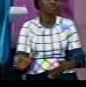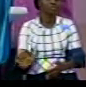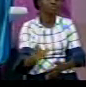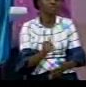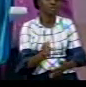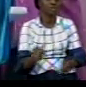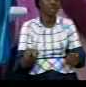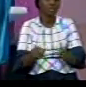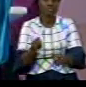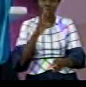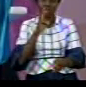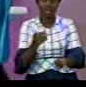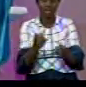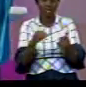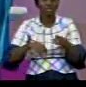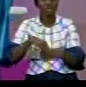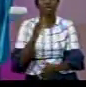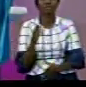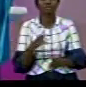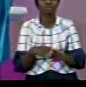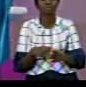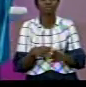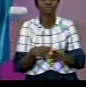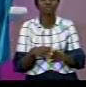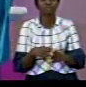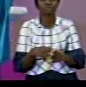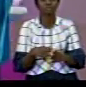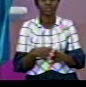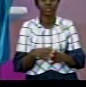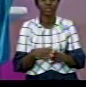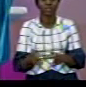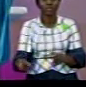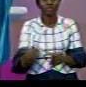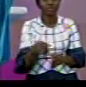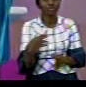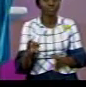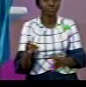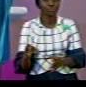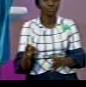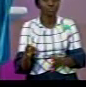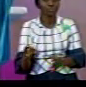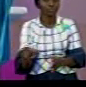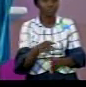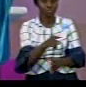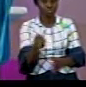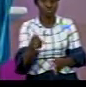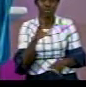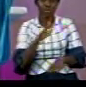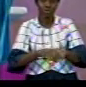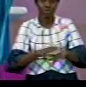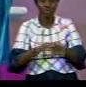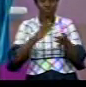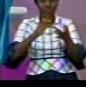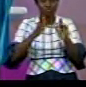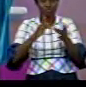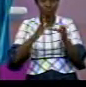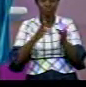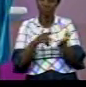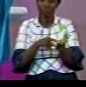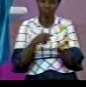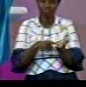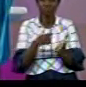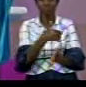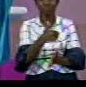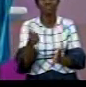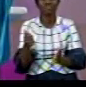can testify there's something online on any of the social media platform check yourself check what the